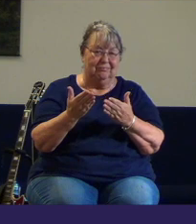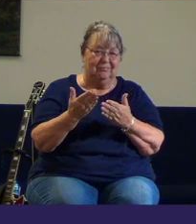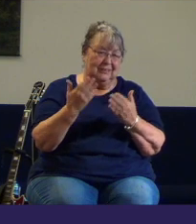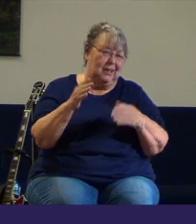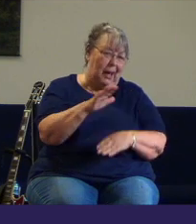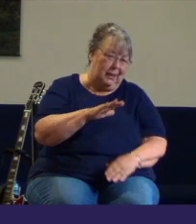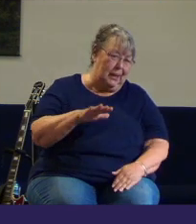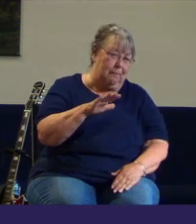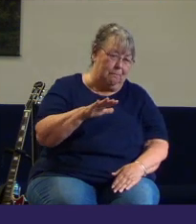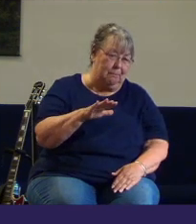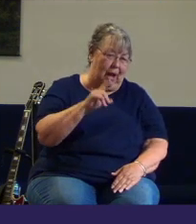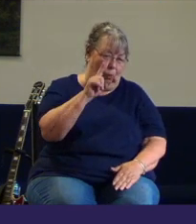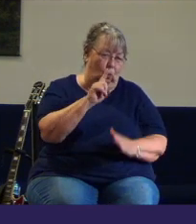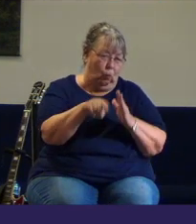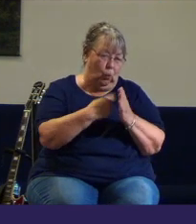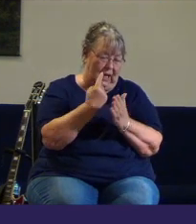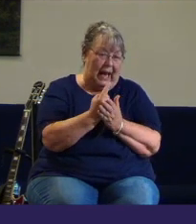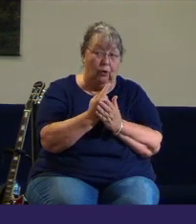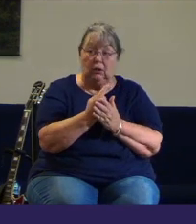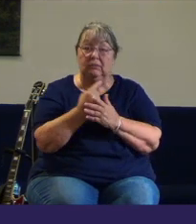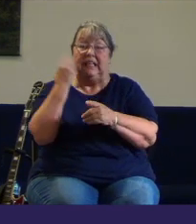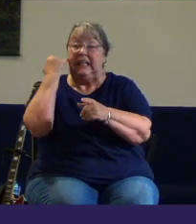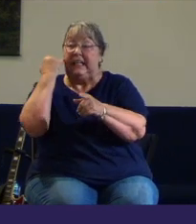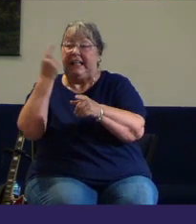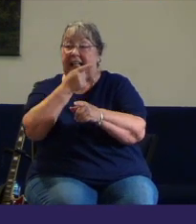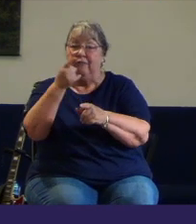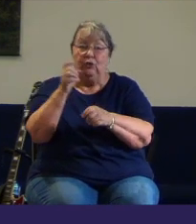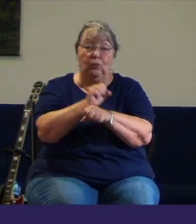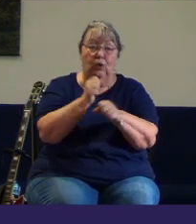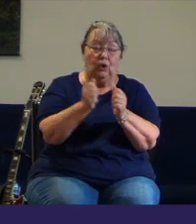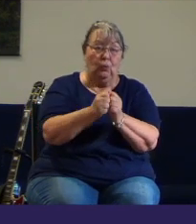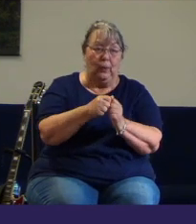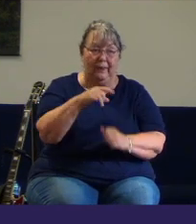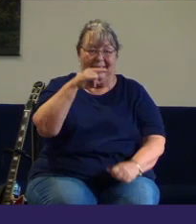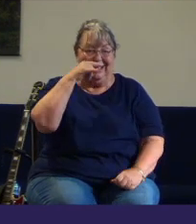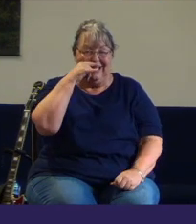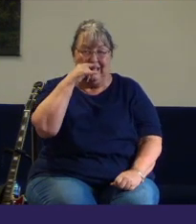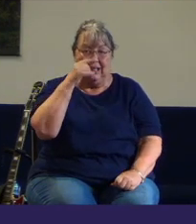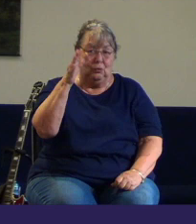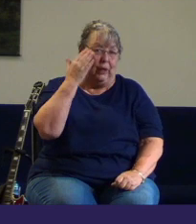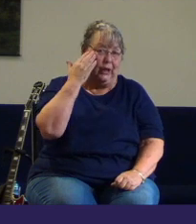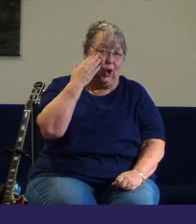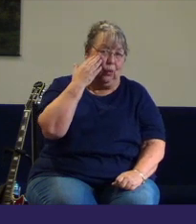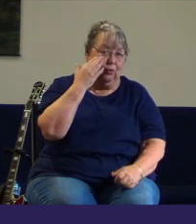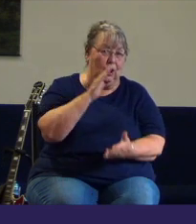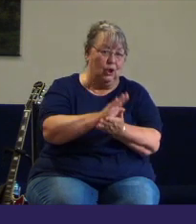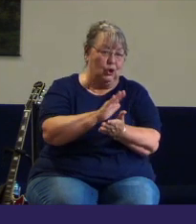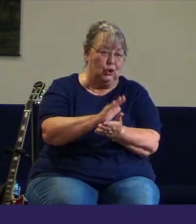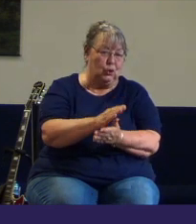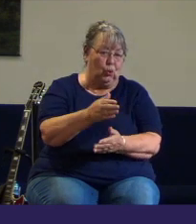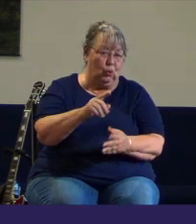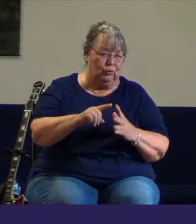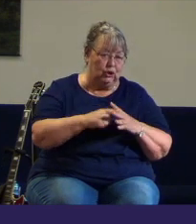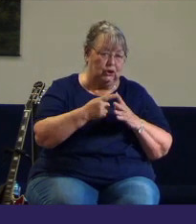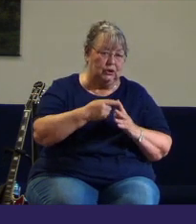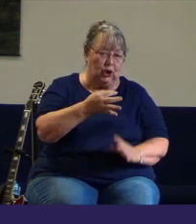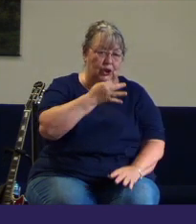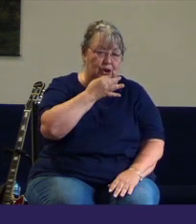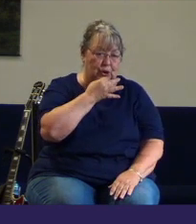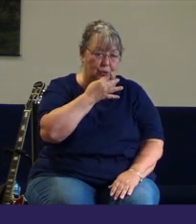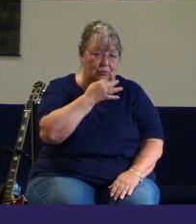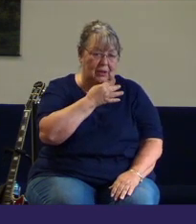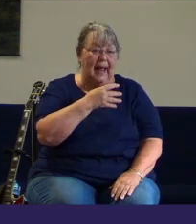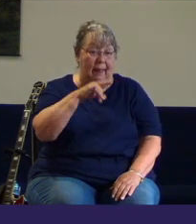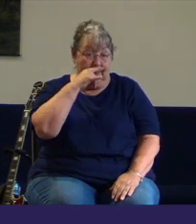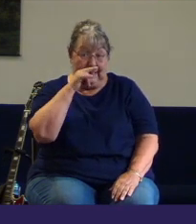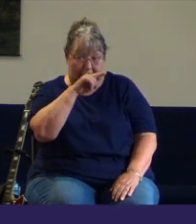those of you who work with the kids. We know Awana's beginning soon. We know school is back, and so these kids need a good role models in